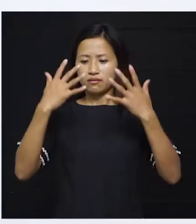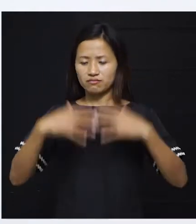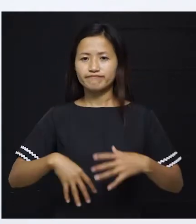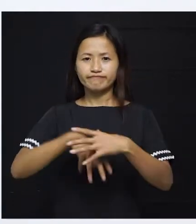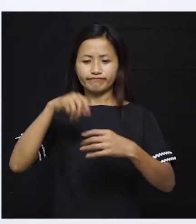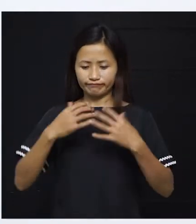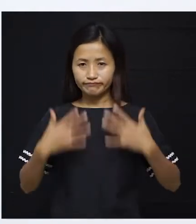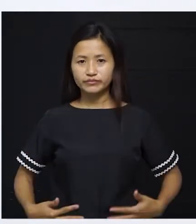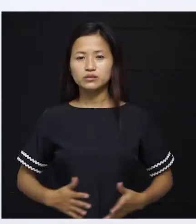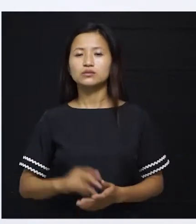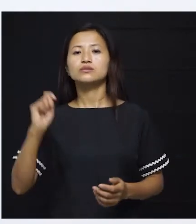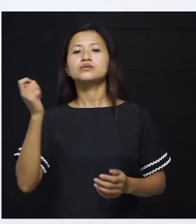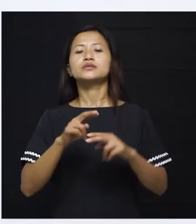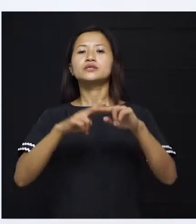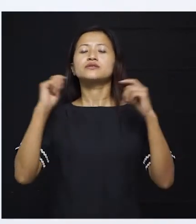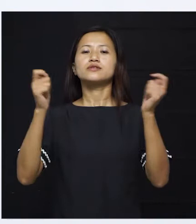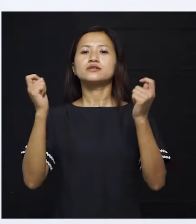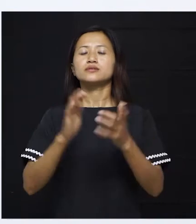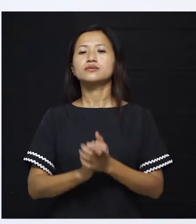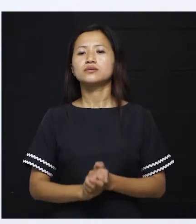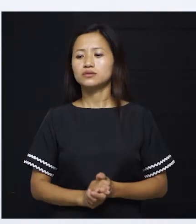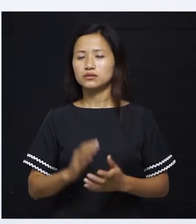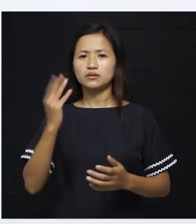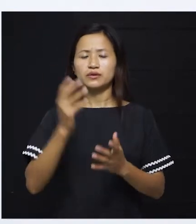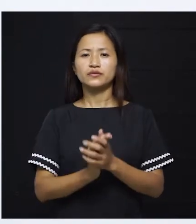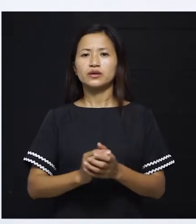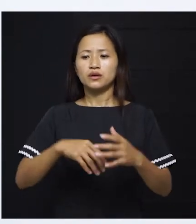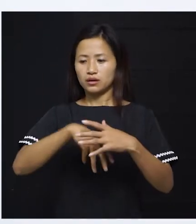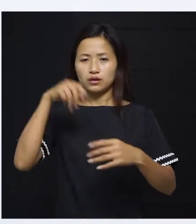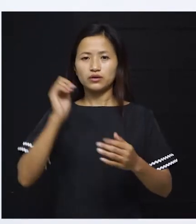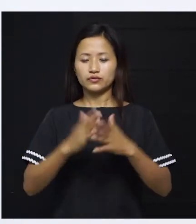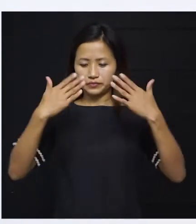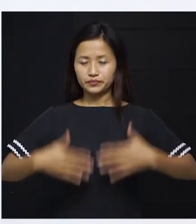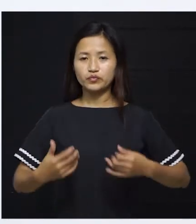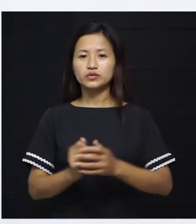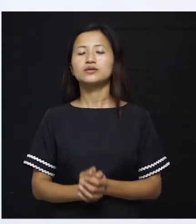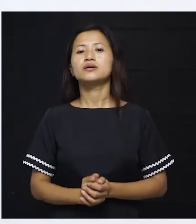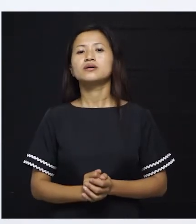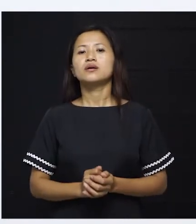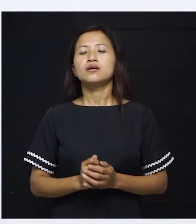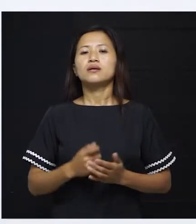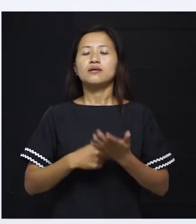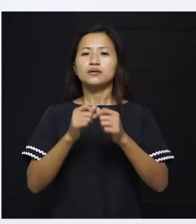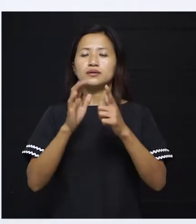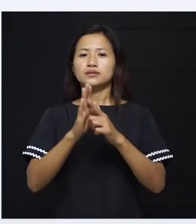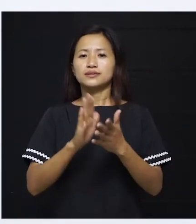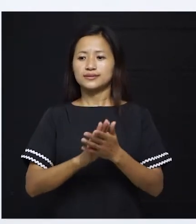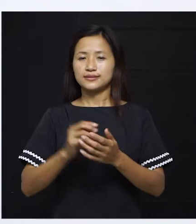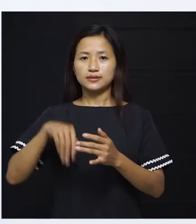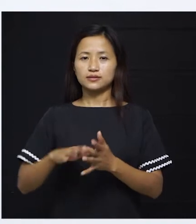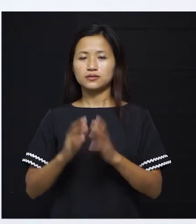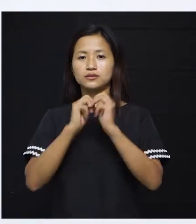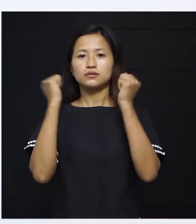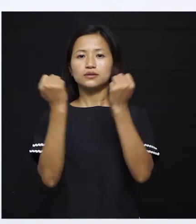outfits that are used during the festivals, and some of these outfits also represent their status in the